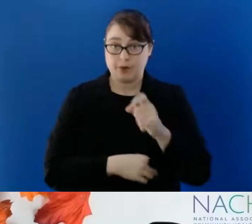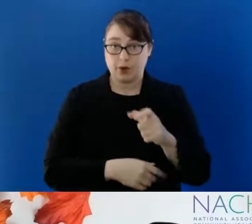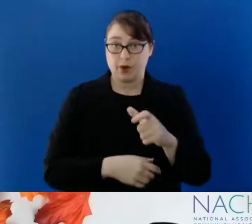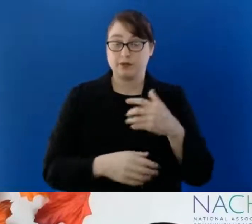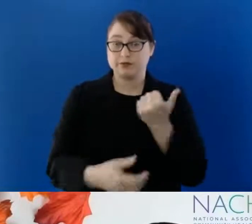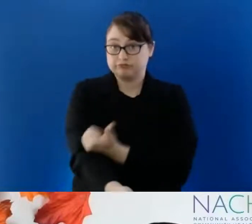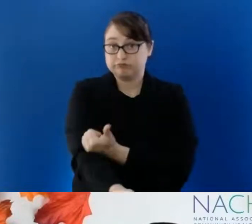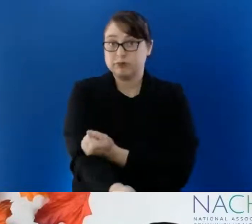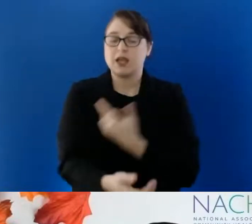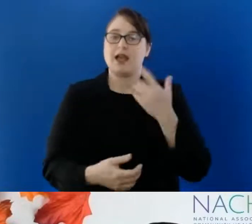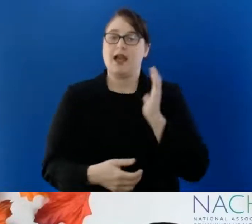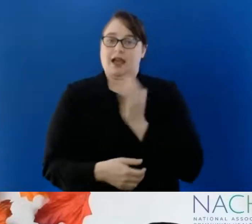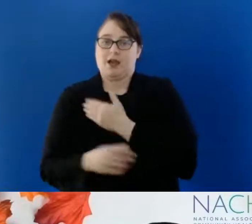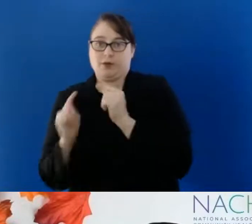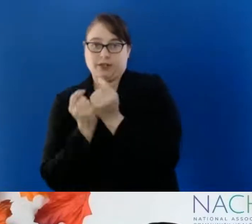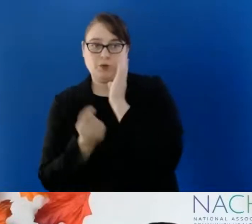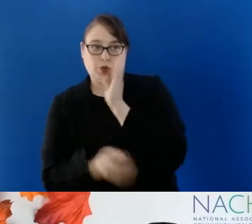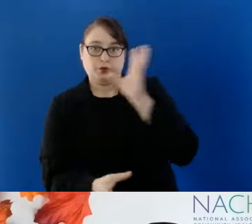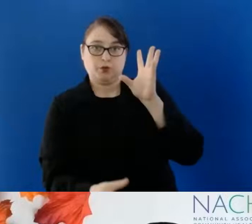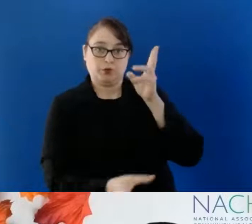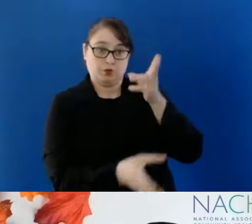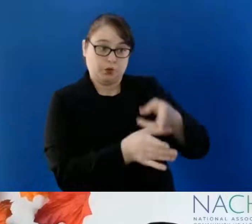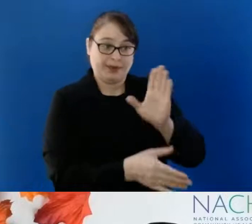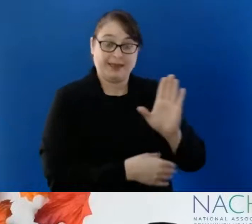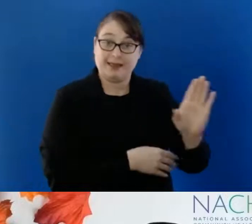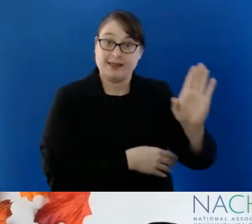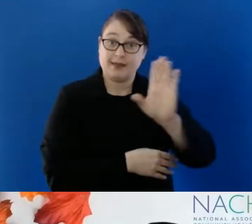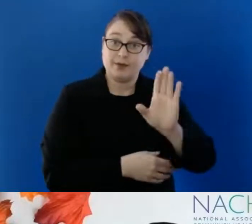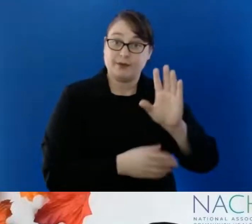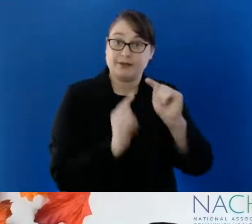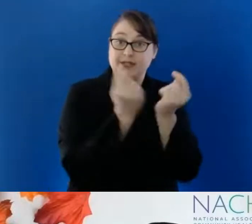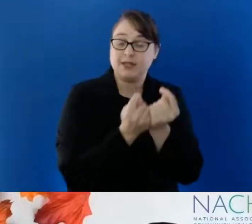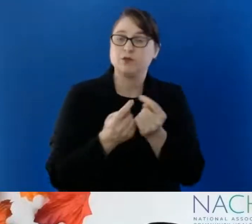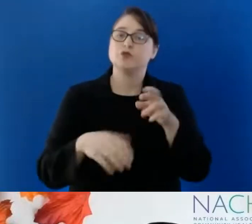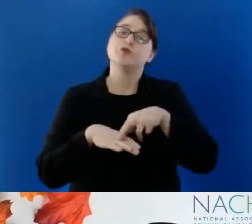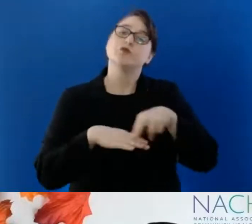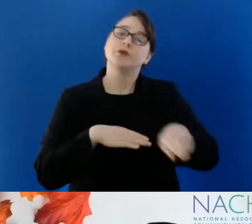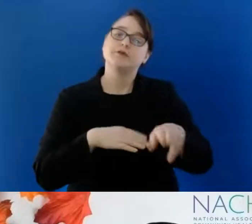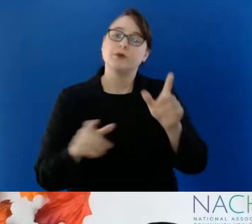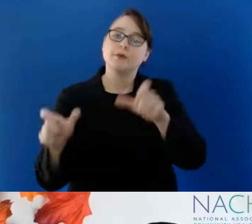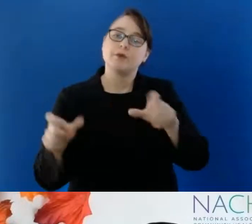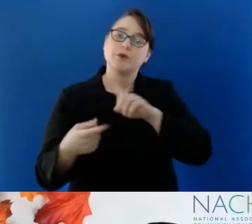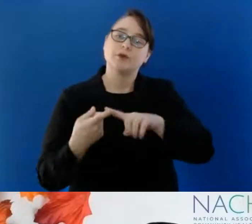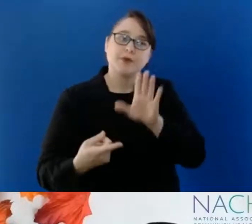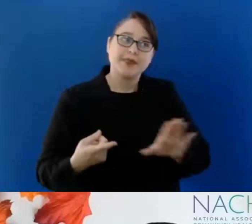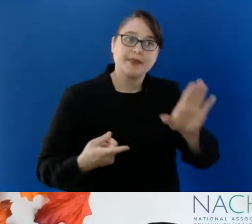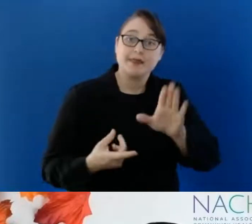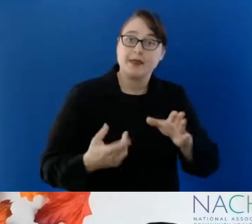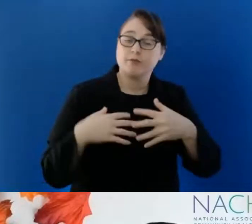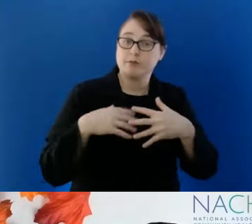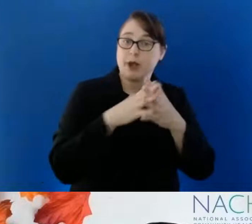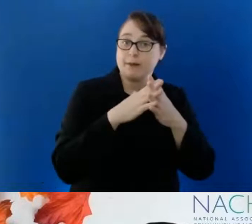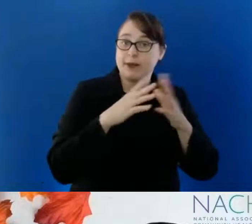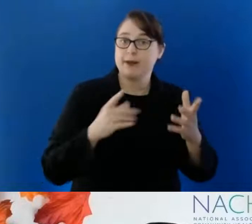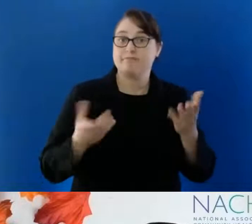join their team to refer people to the pop-up. So it's not a territorial thing. It's just meeting people where they're at. So they may be at the